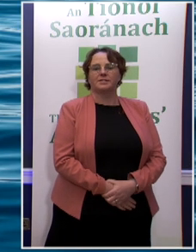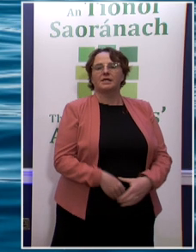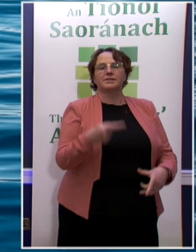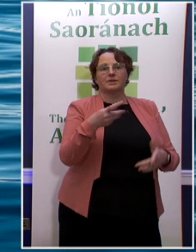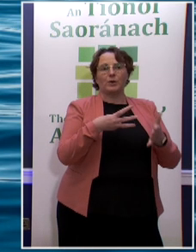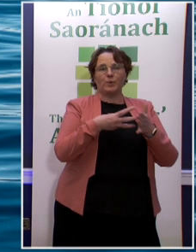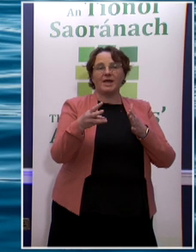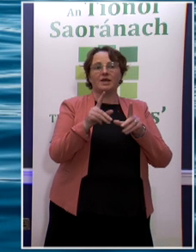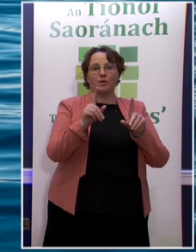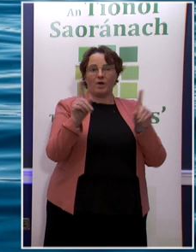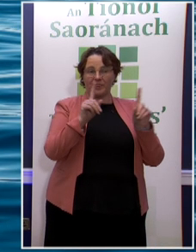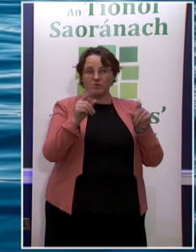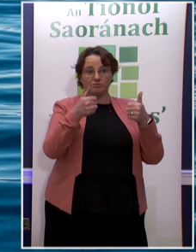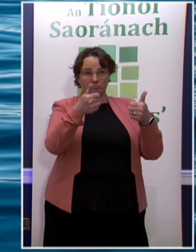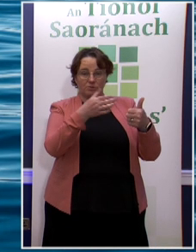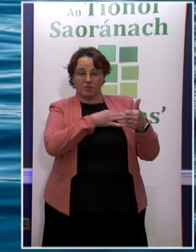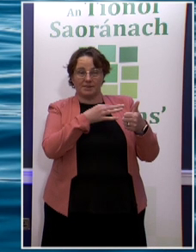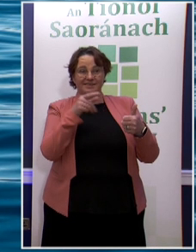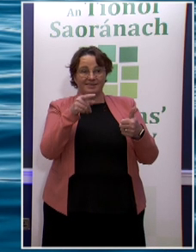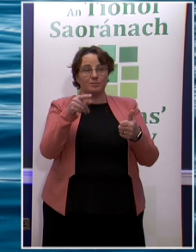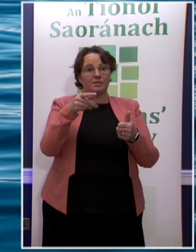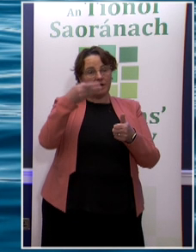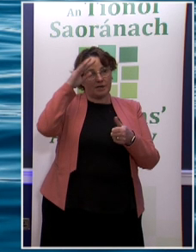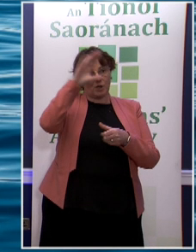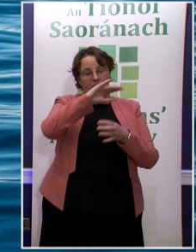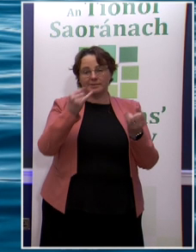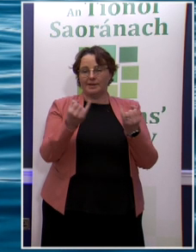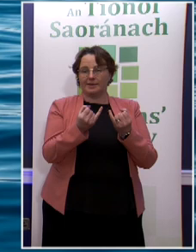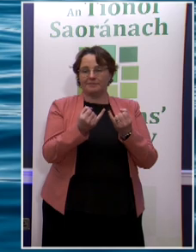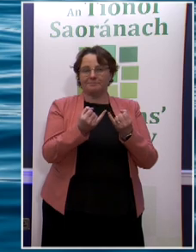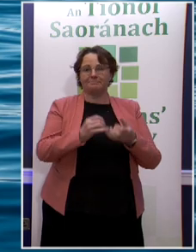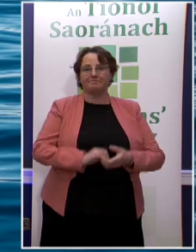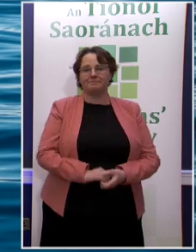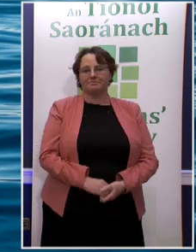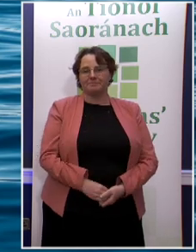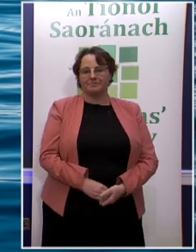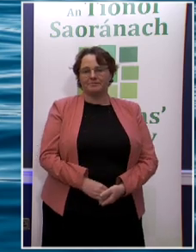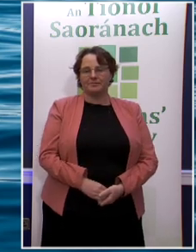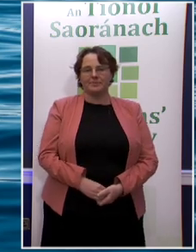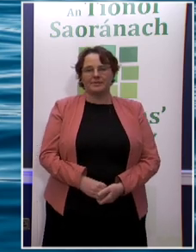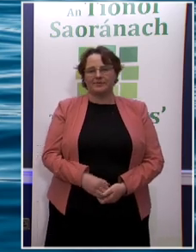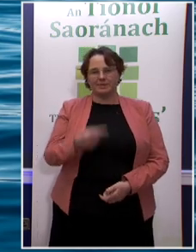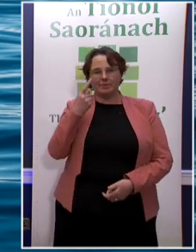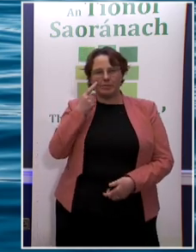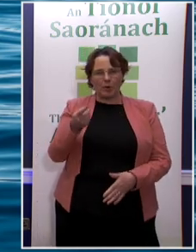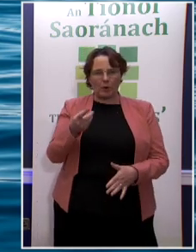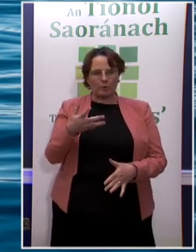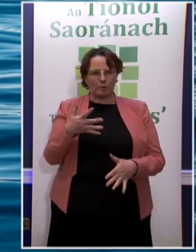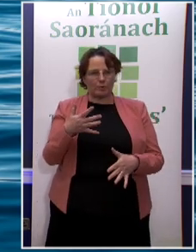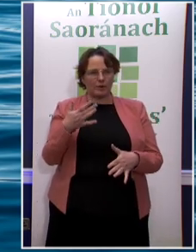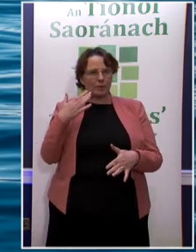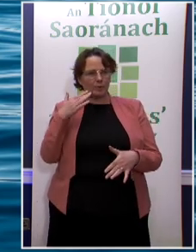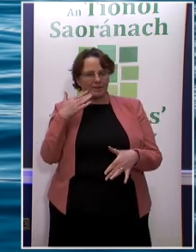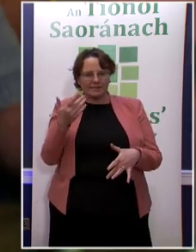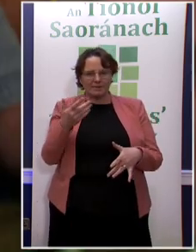good. But if we want to are prepared to get a little bit wetter and maybe put on a mask